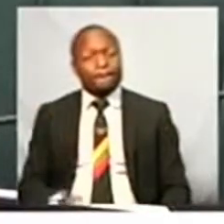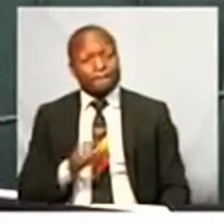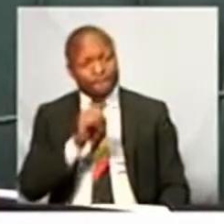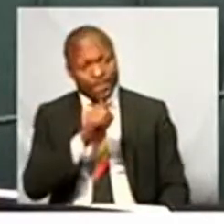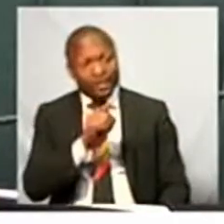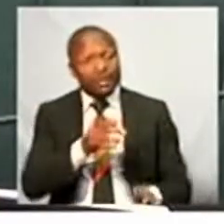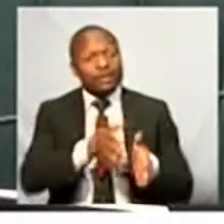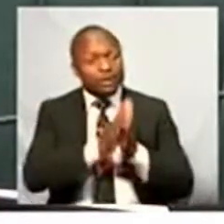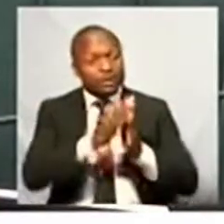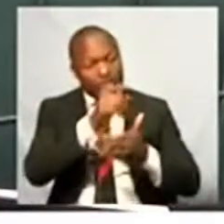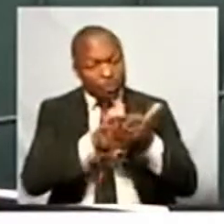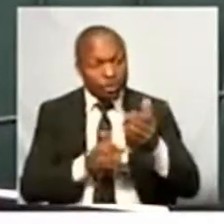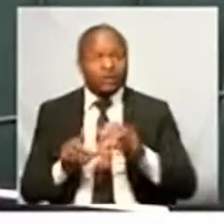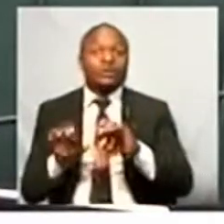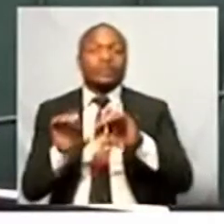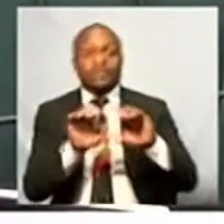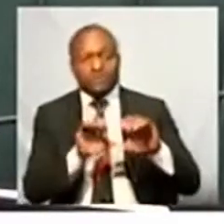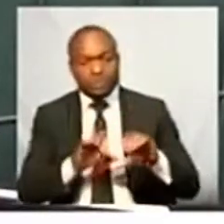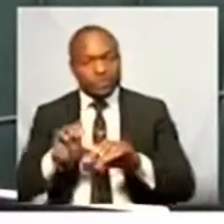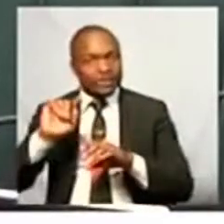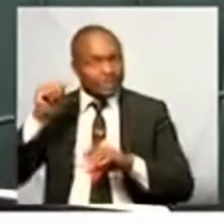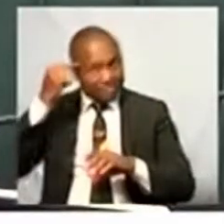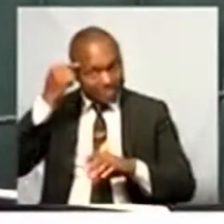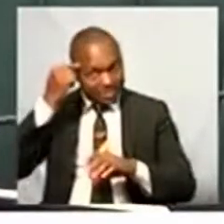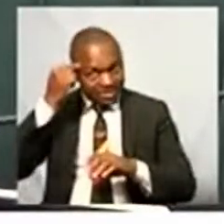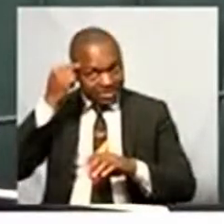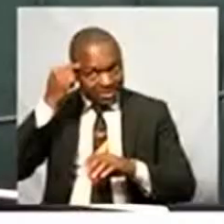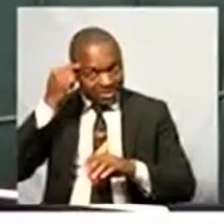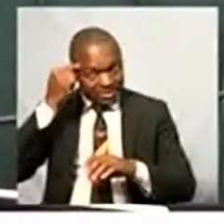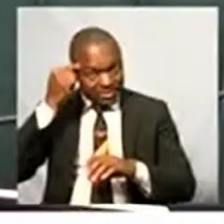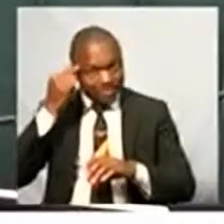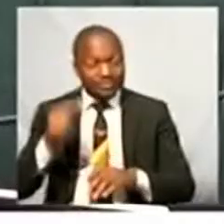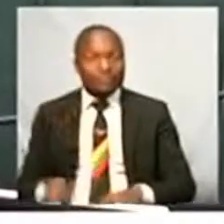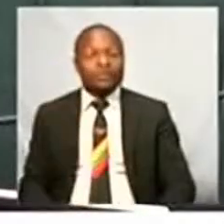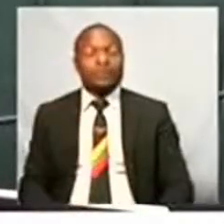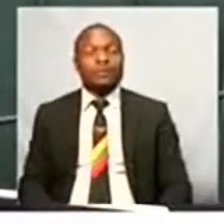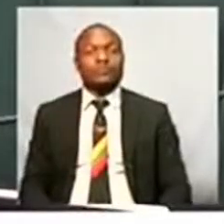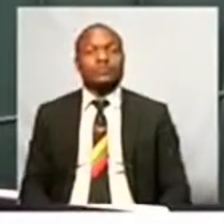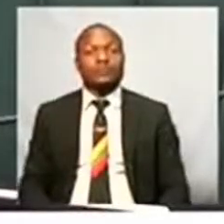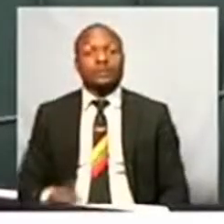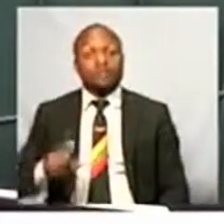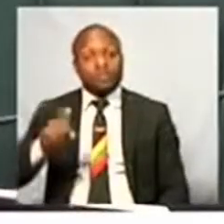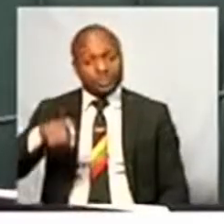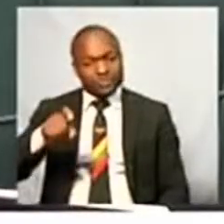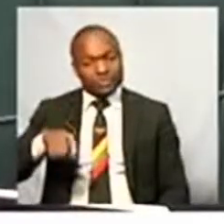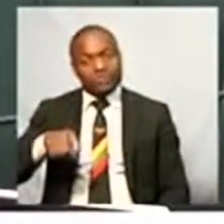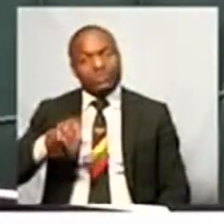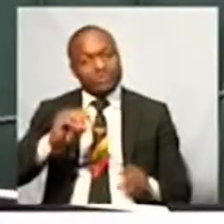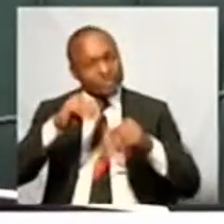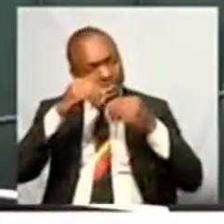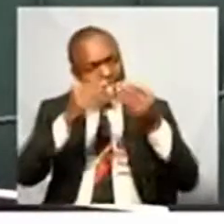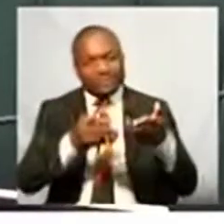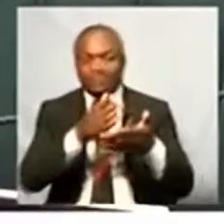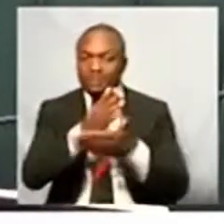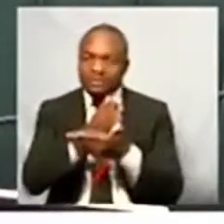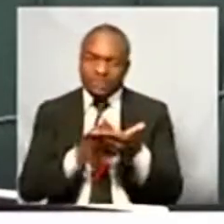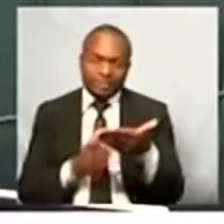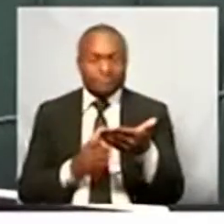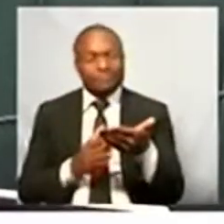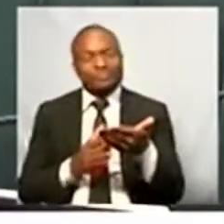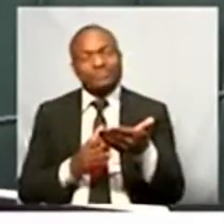he's asking what we are doing as government. Because we are in government, I think we needed to maybe lend some